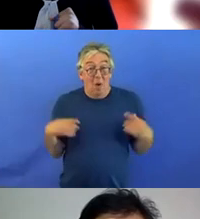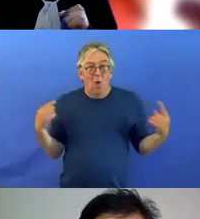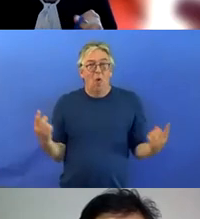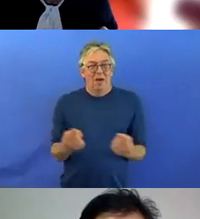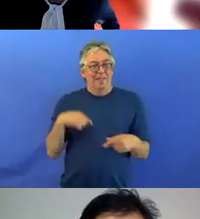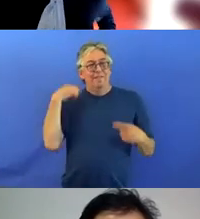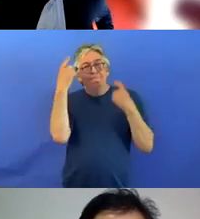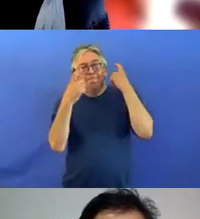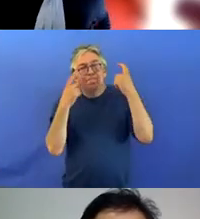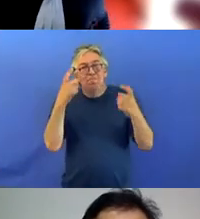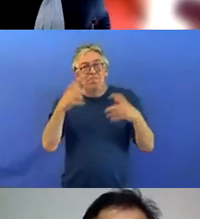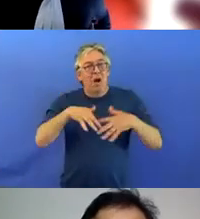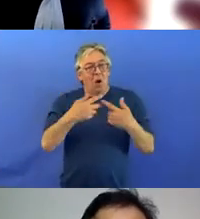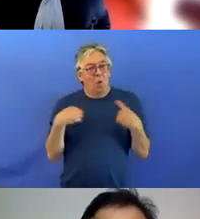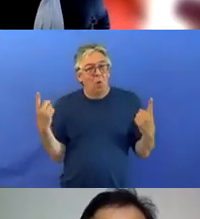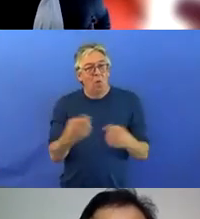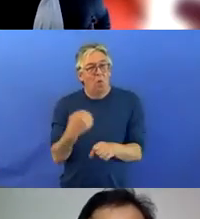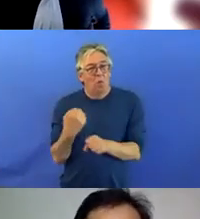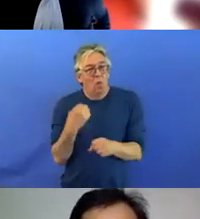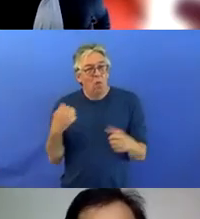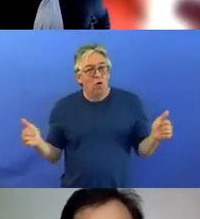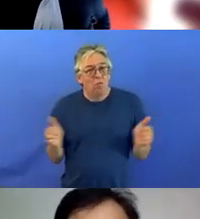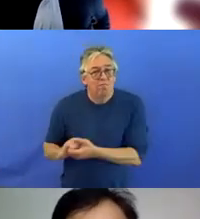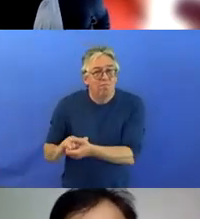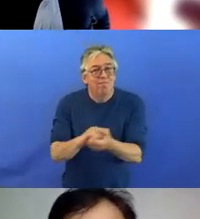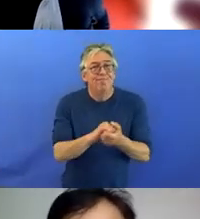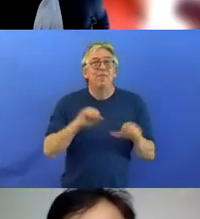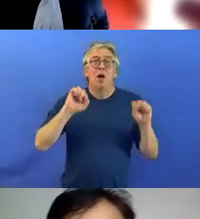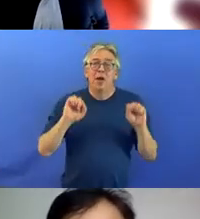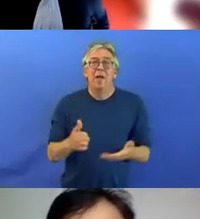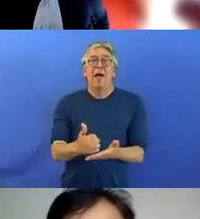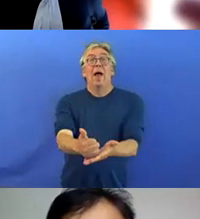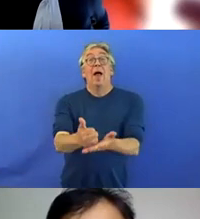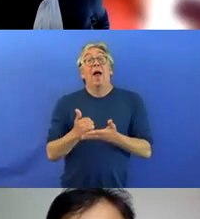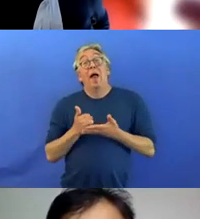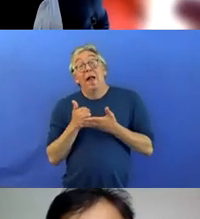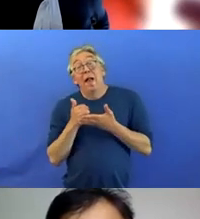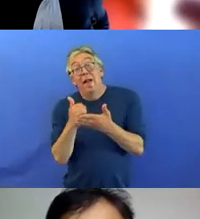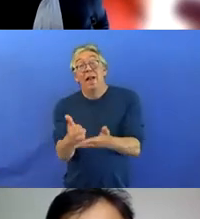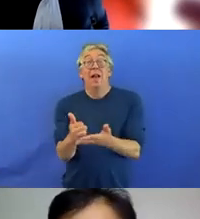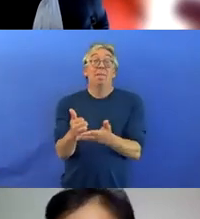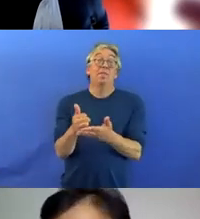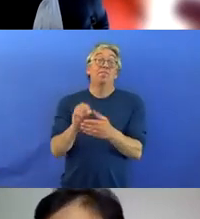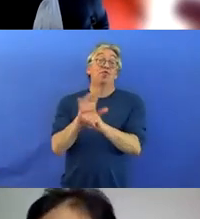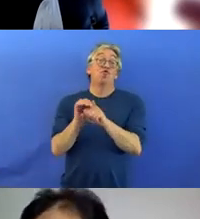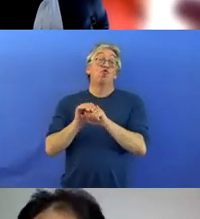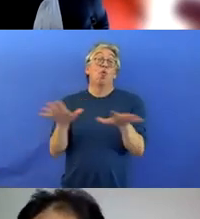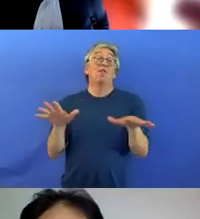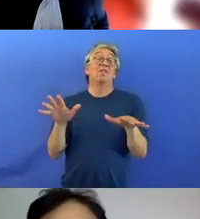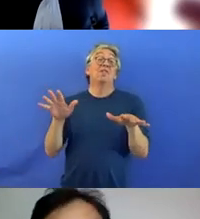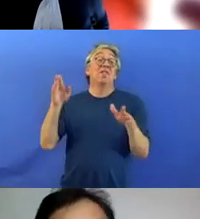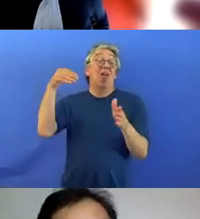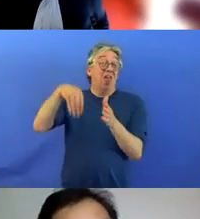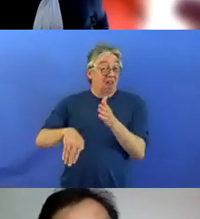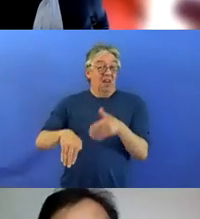together globally can play a role in the COVID-19 recovery, sharing good practices and helping to prevent